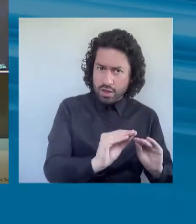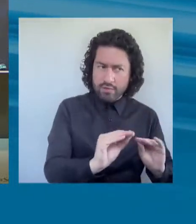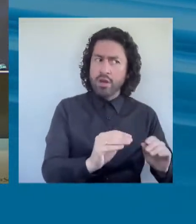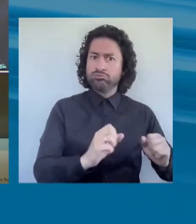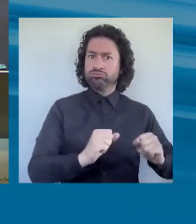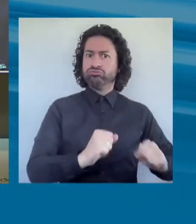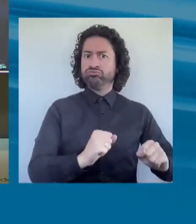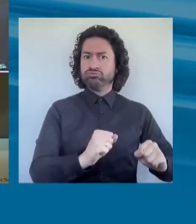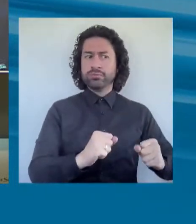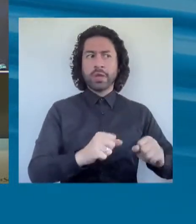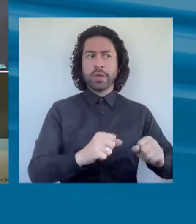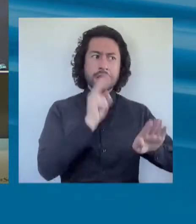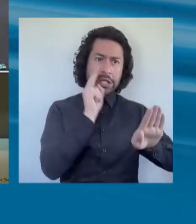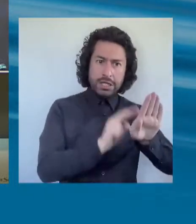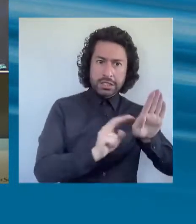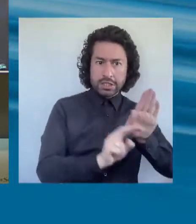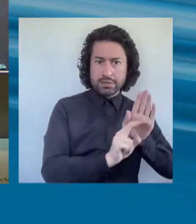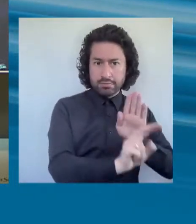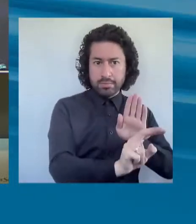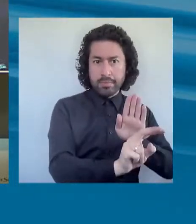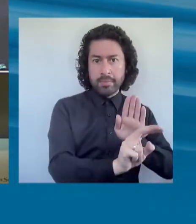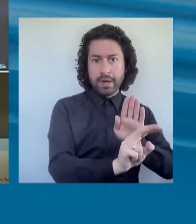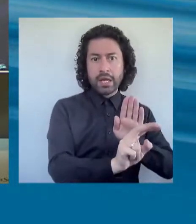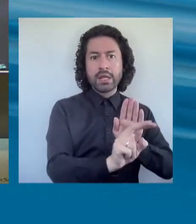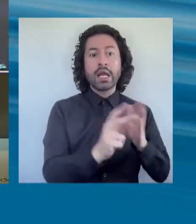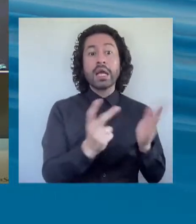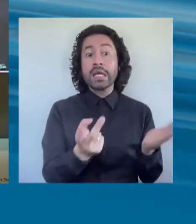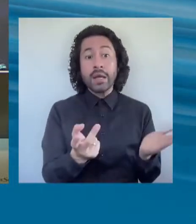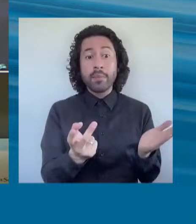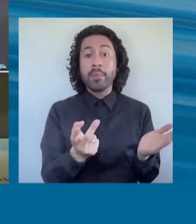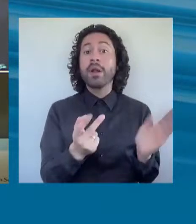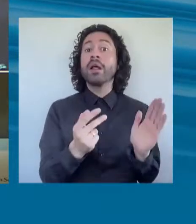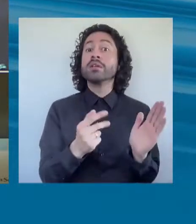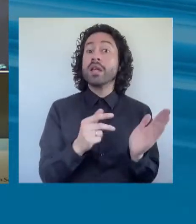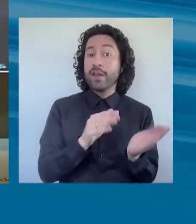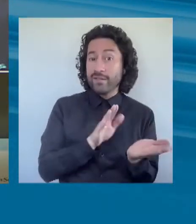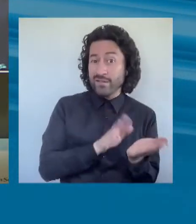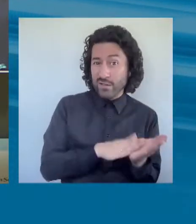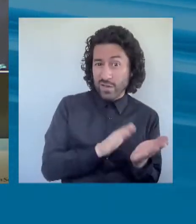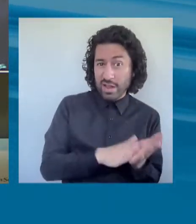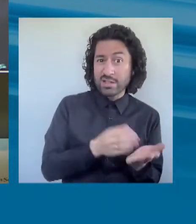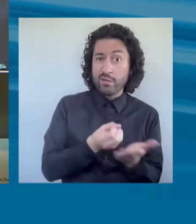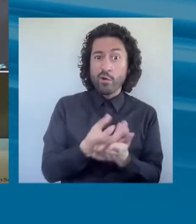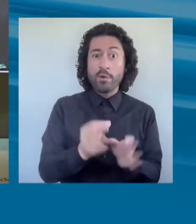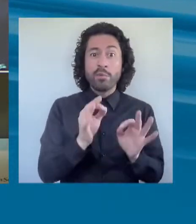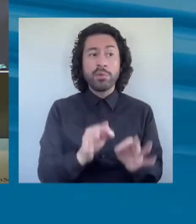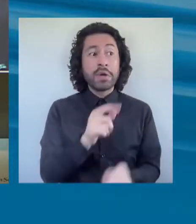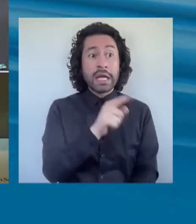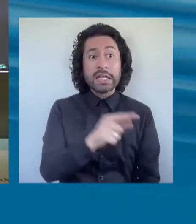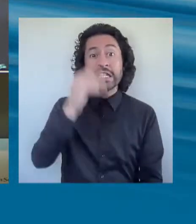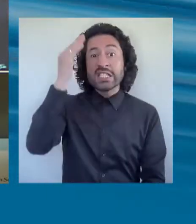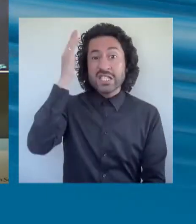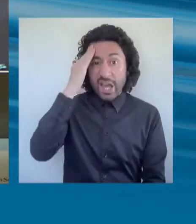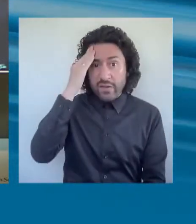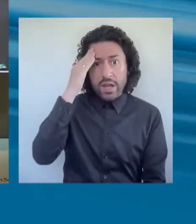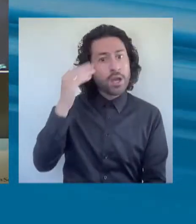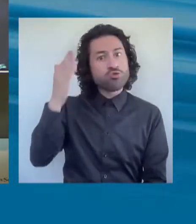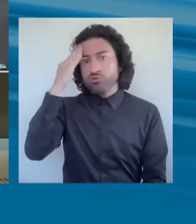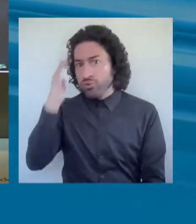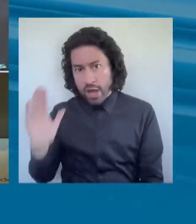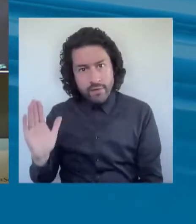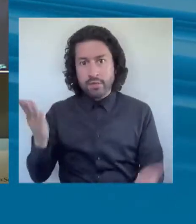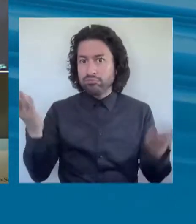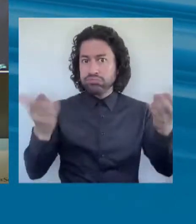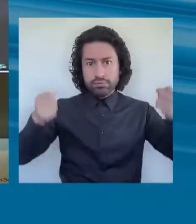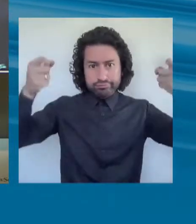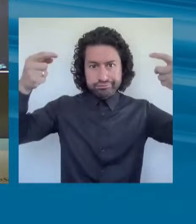and evaluation systems that are constructive, that generate evidence on what our teachers and